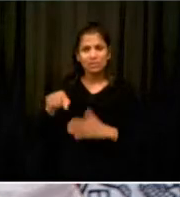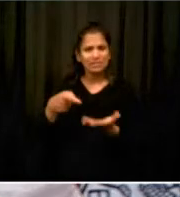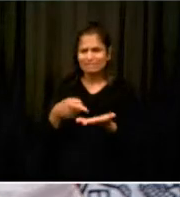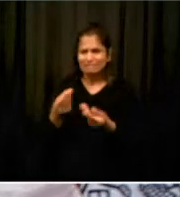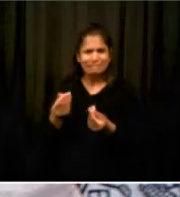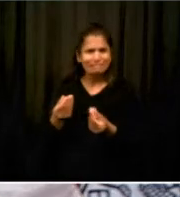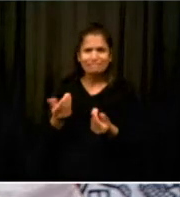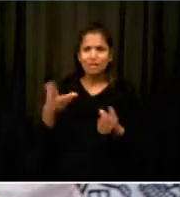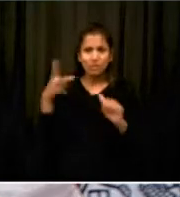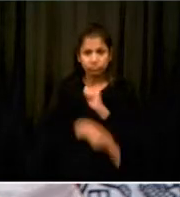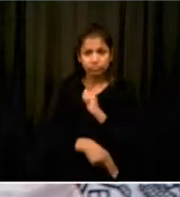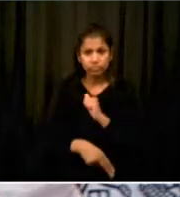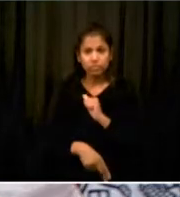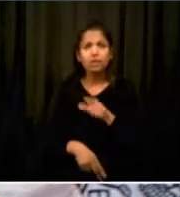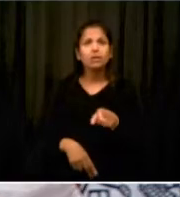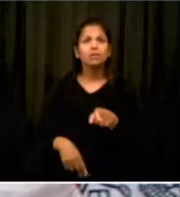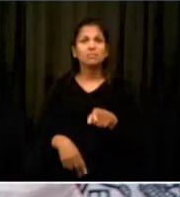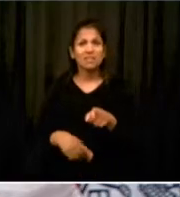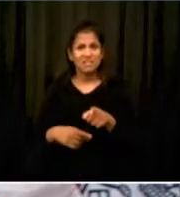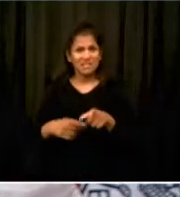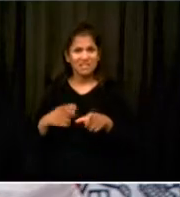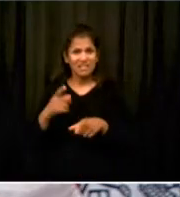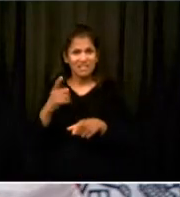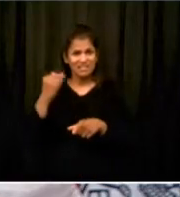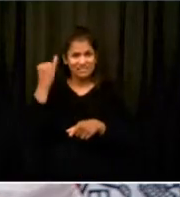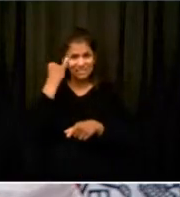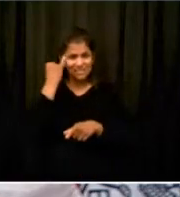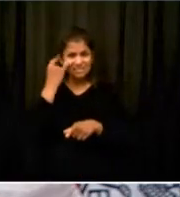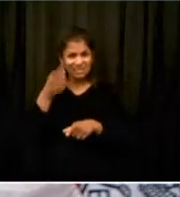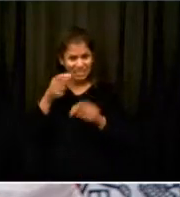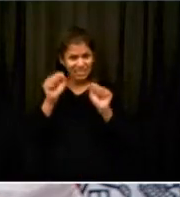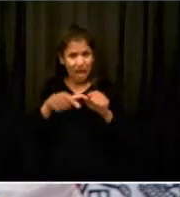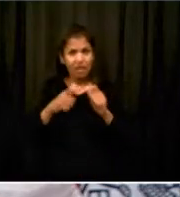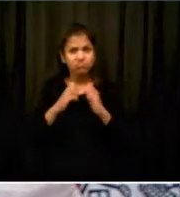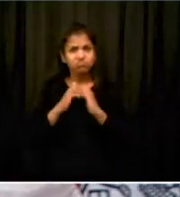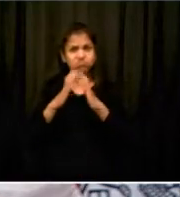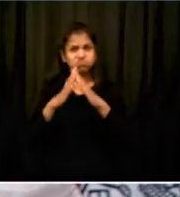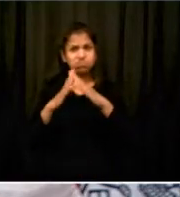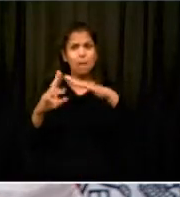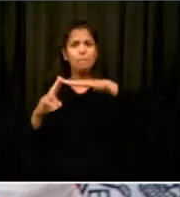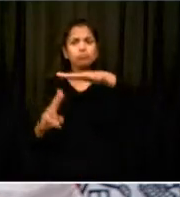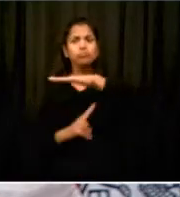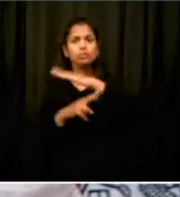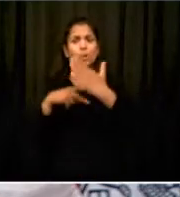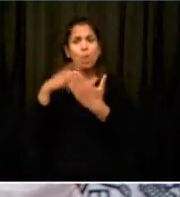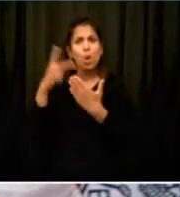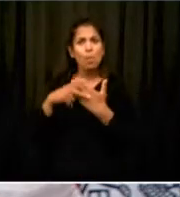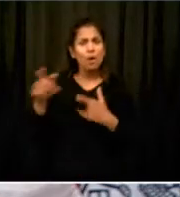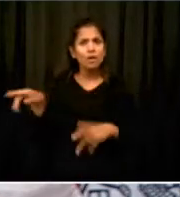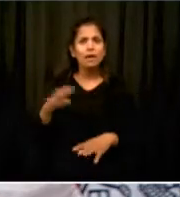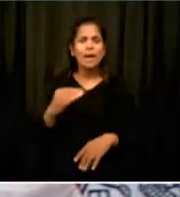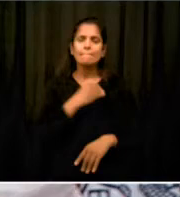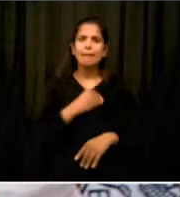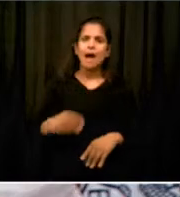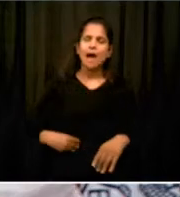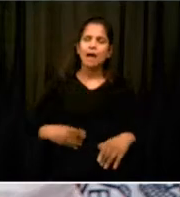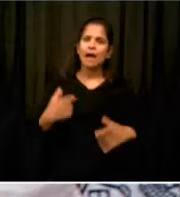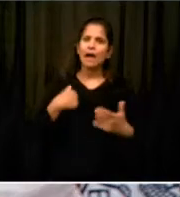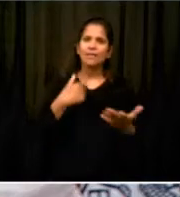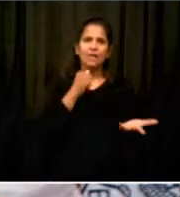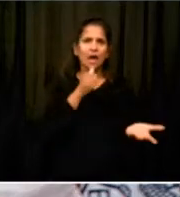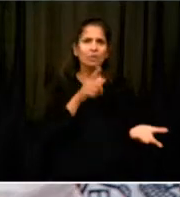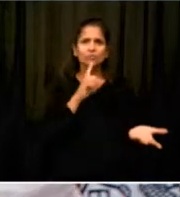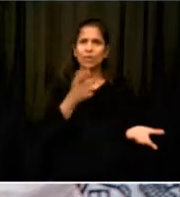perspective or logistical perspective, but obviously we want to do the best we can for our seniors. They're going to go through a lot this